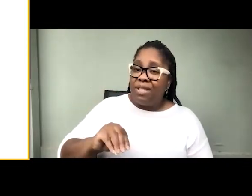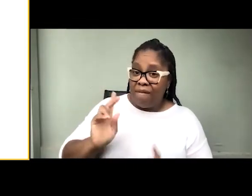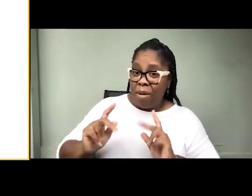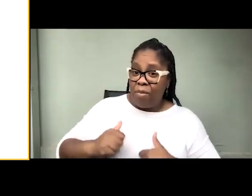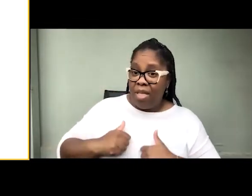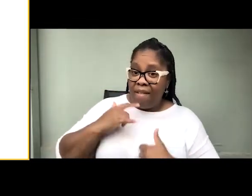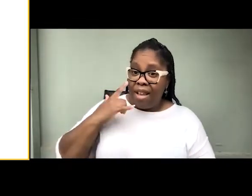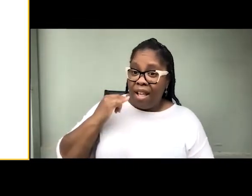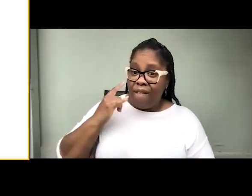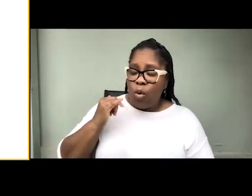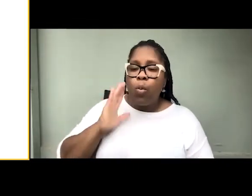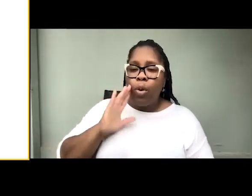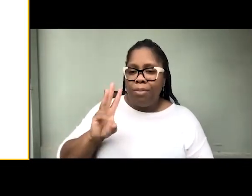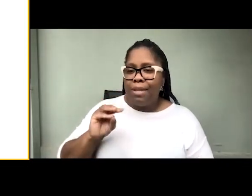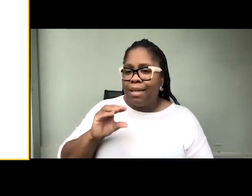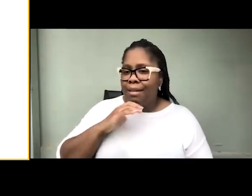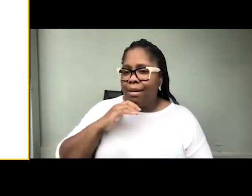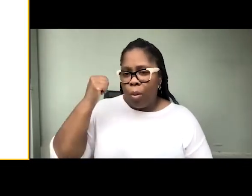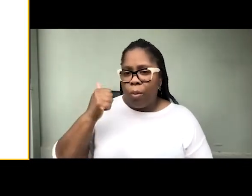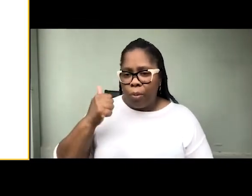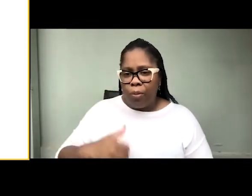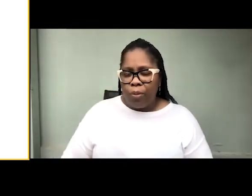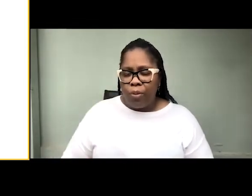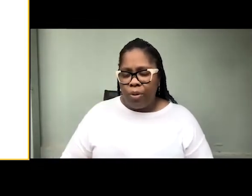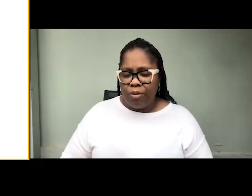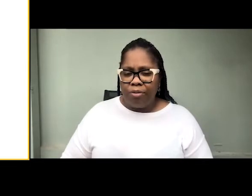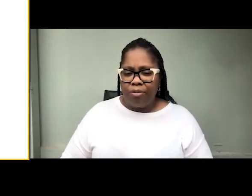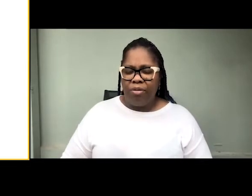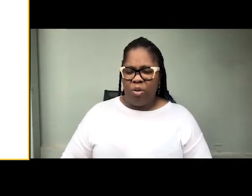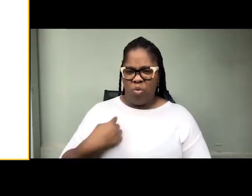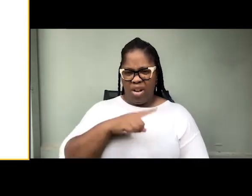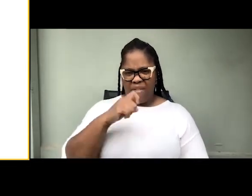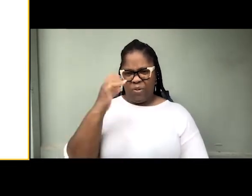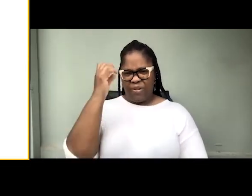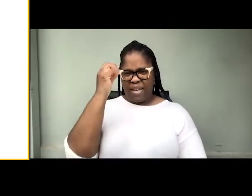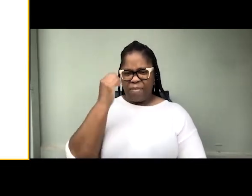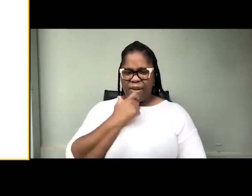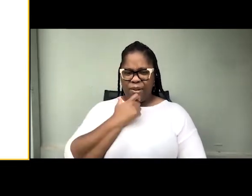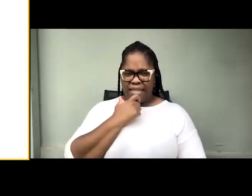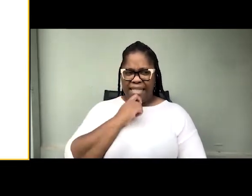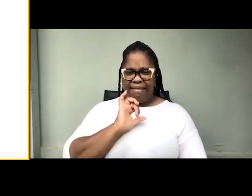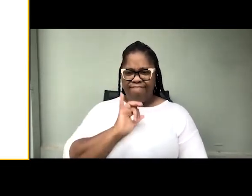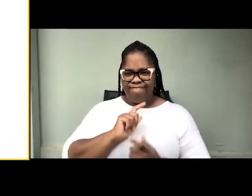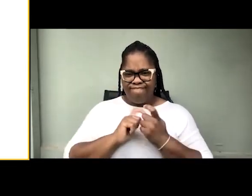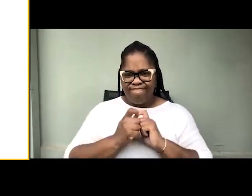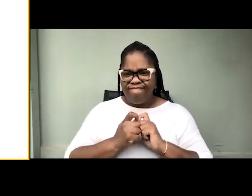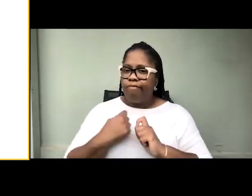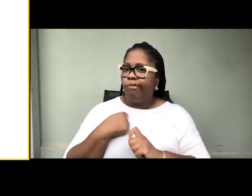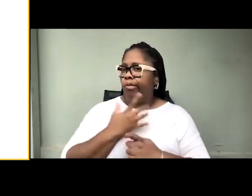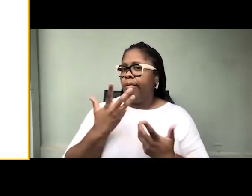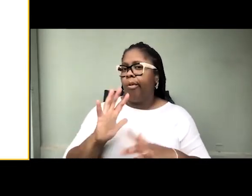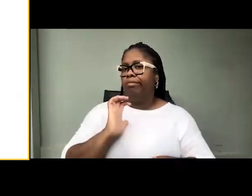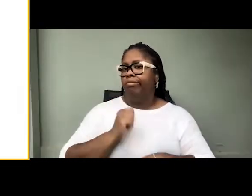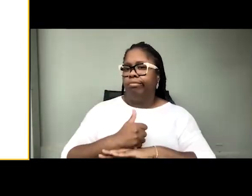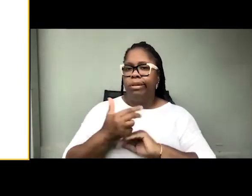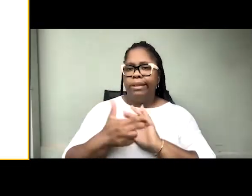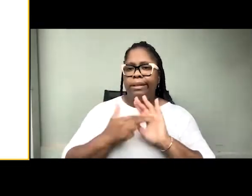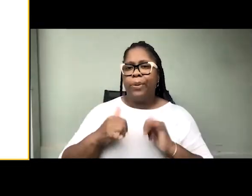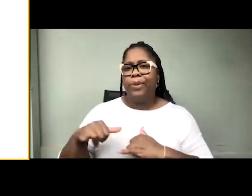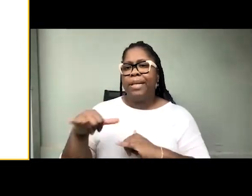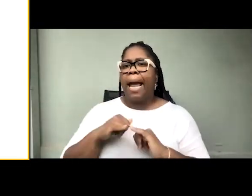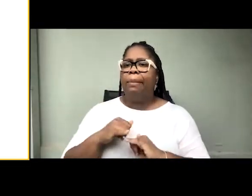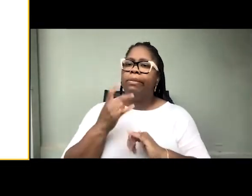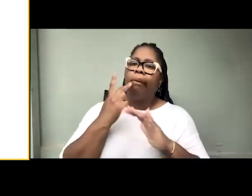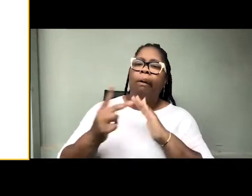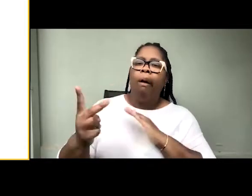we really need to think about these changes. Not only do we have sort of stereotypes and preconceived notions of what it means to age,